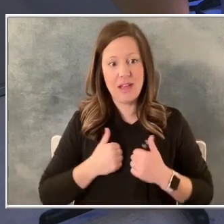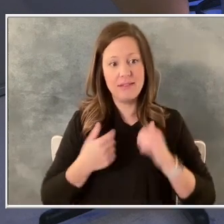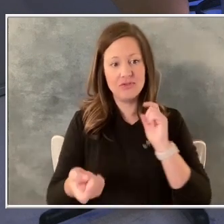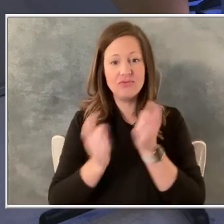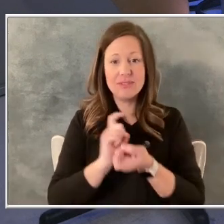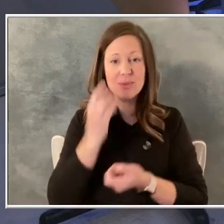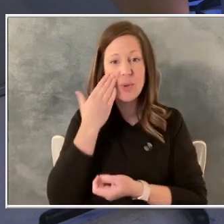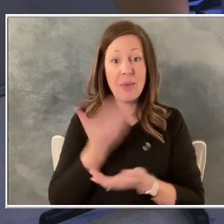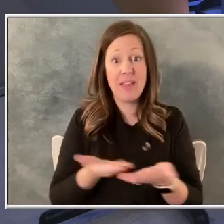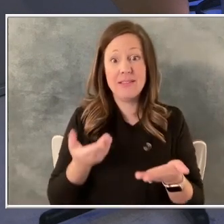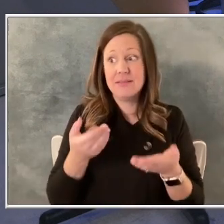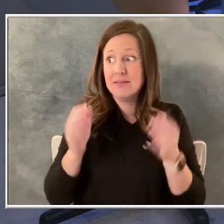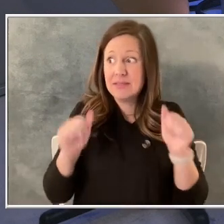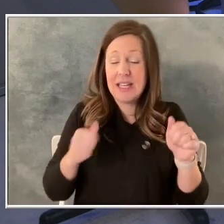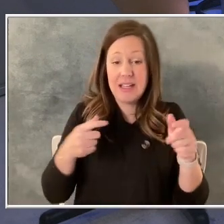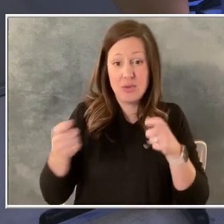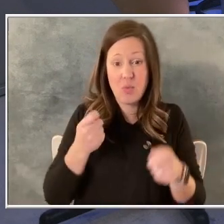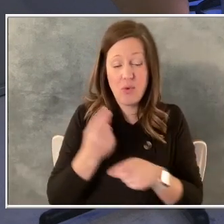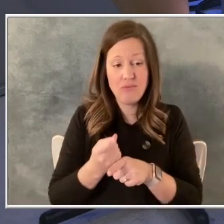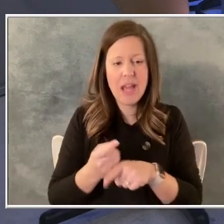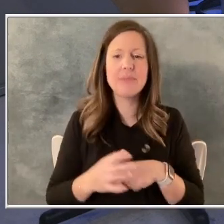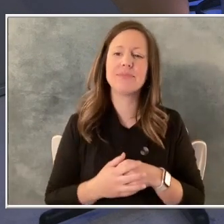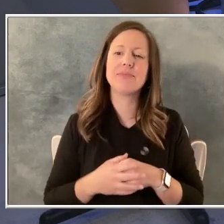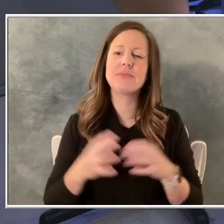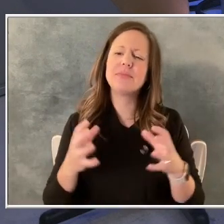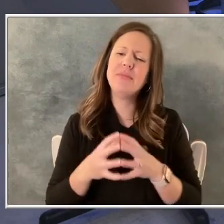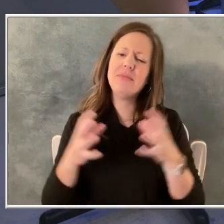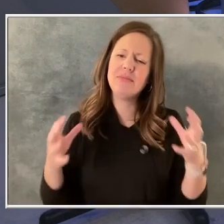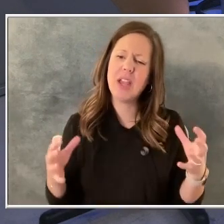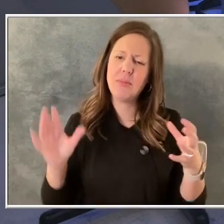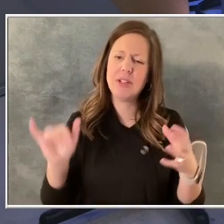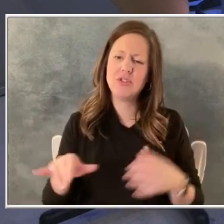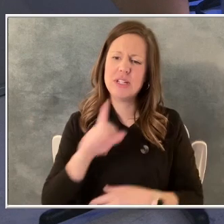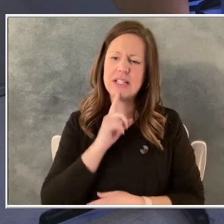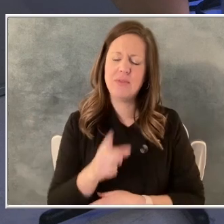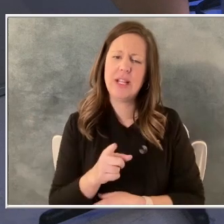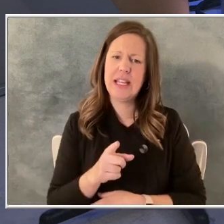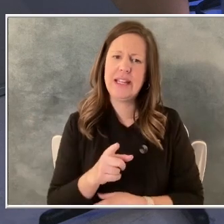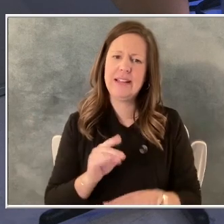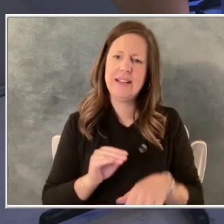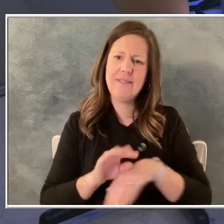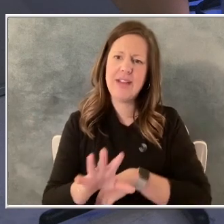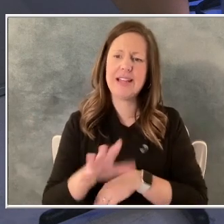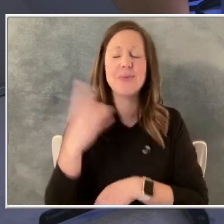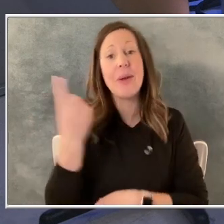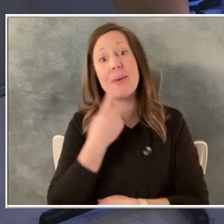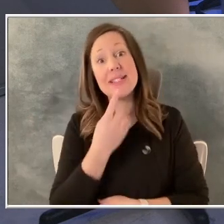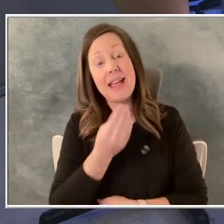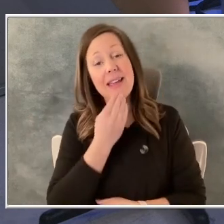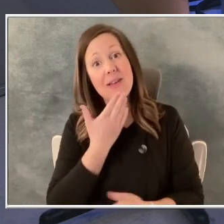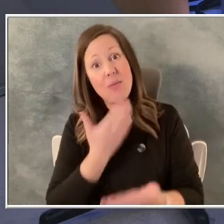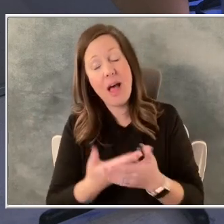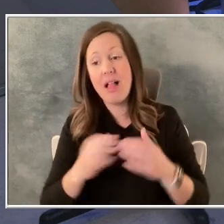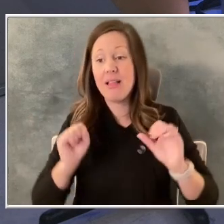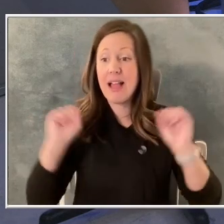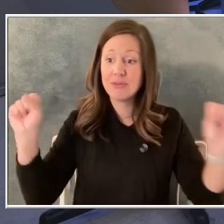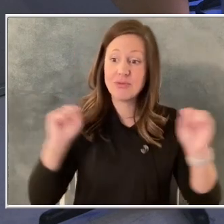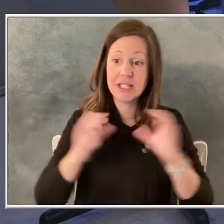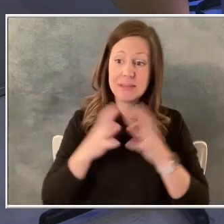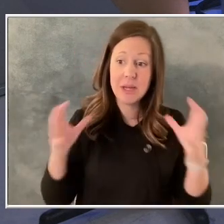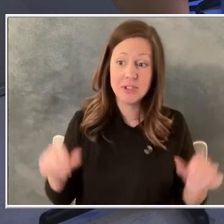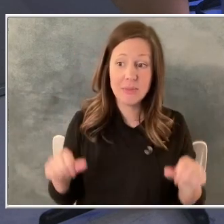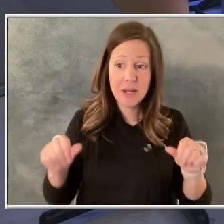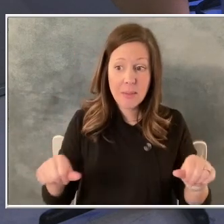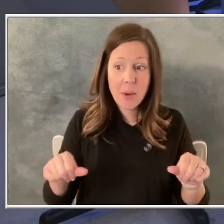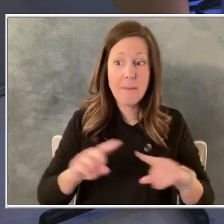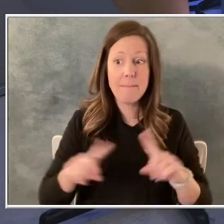control, right? Yeah. And how much does that really play? We always say eat well, exercise as much as possible, Dr. Chen, but how